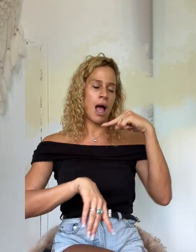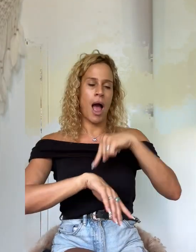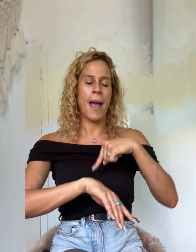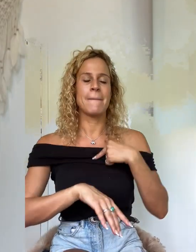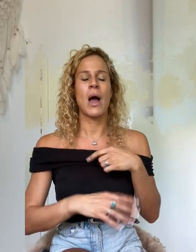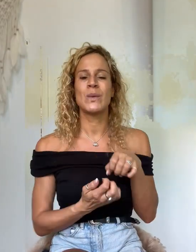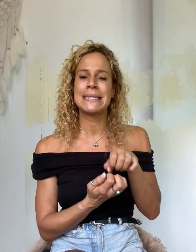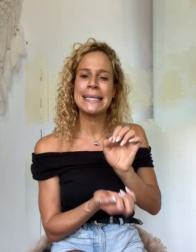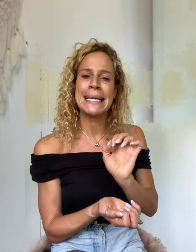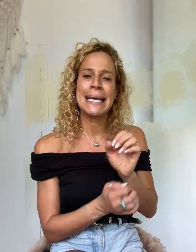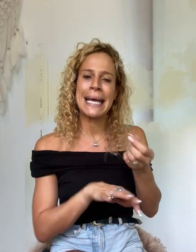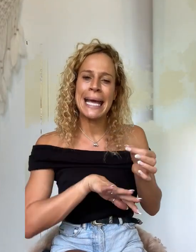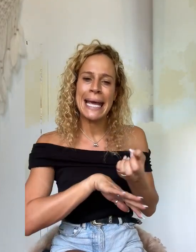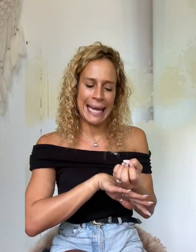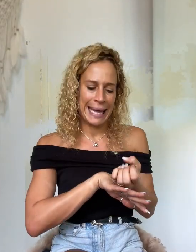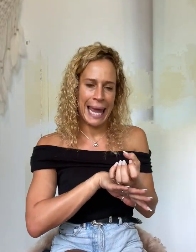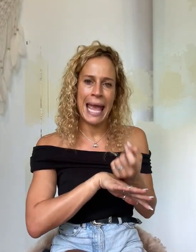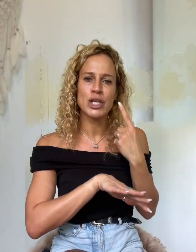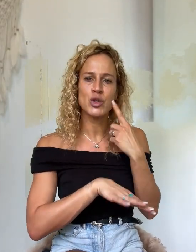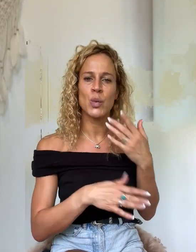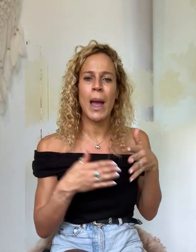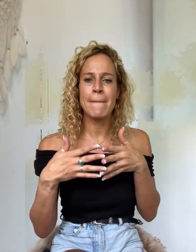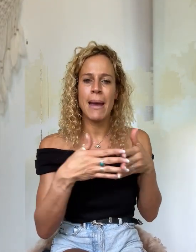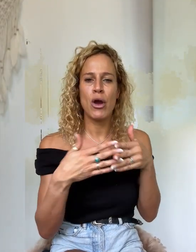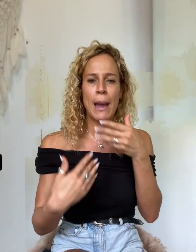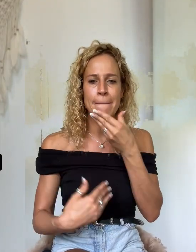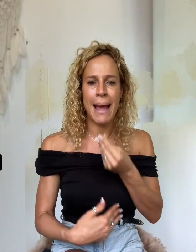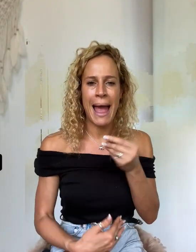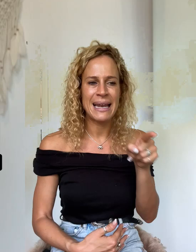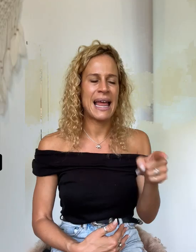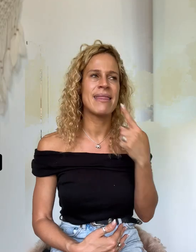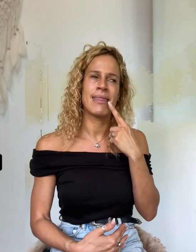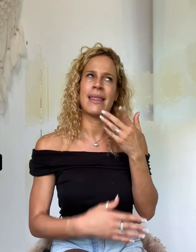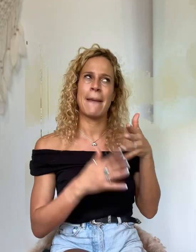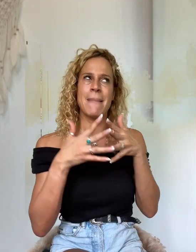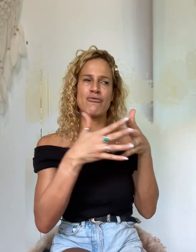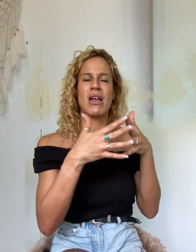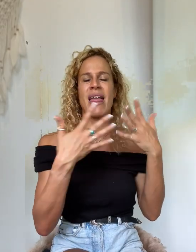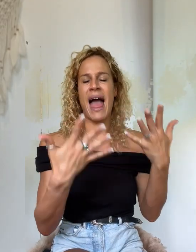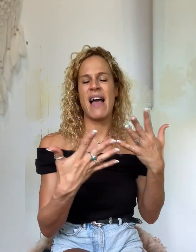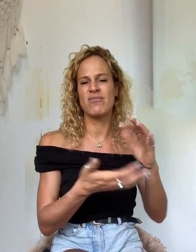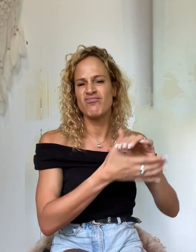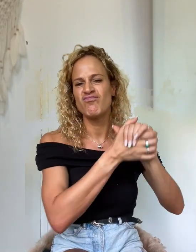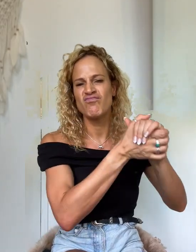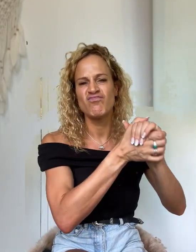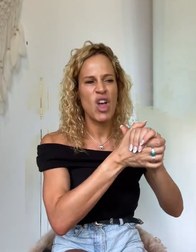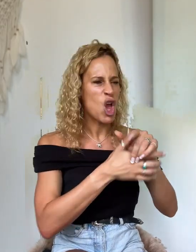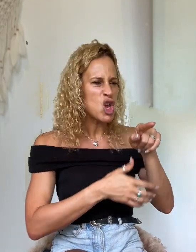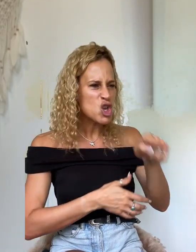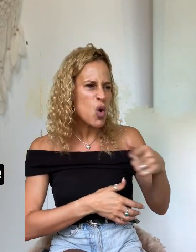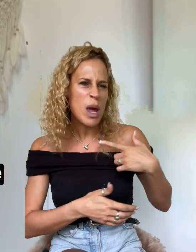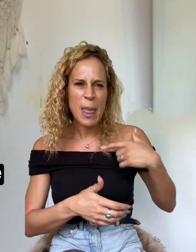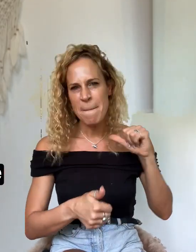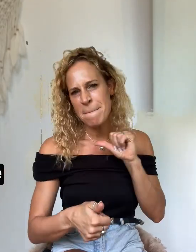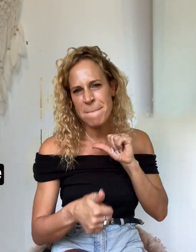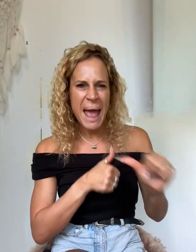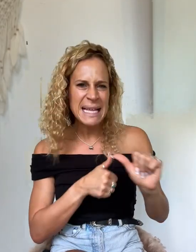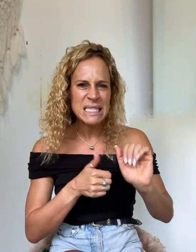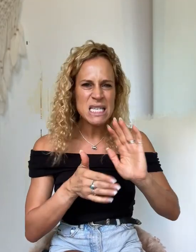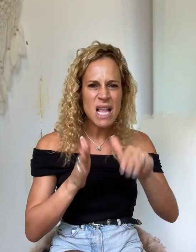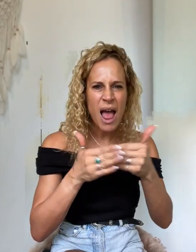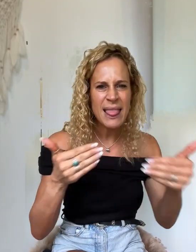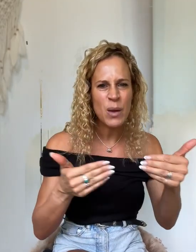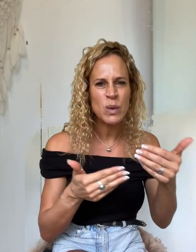superhero complexes. They all, they want to be the best at this. And when I told someone what I did, they were like, oh, so you're going to be